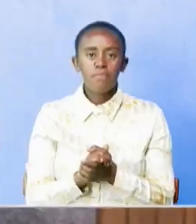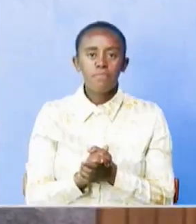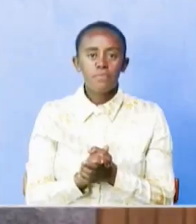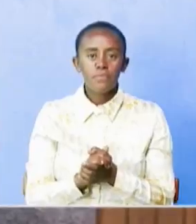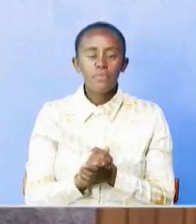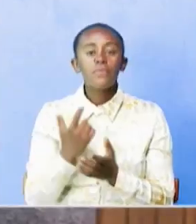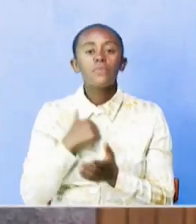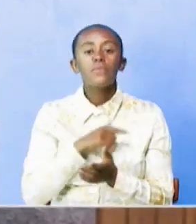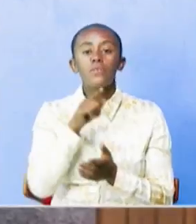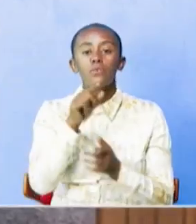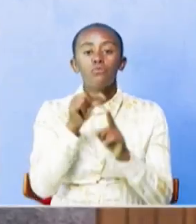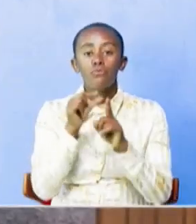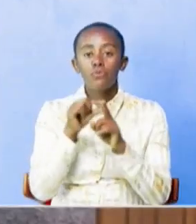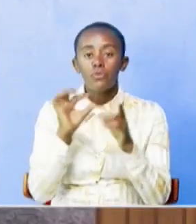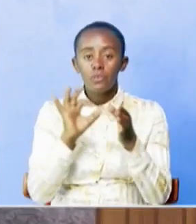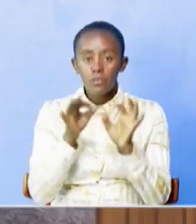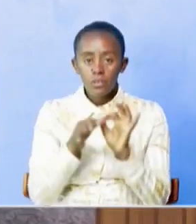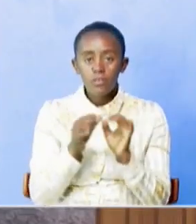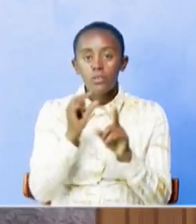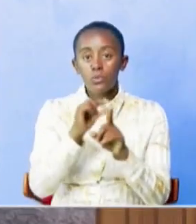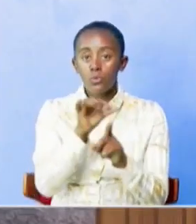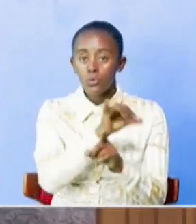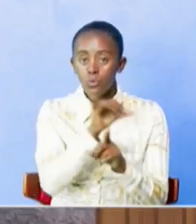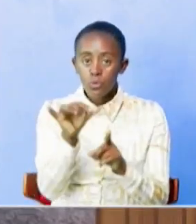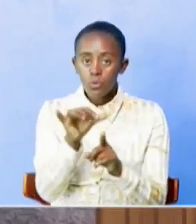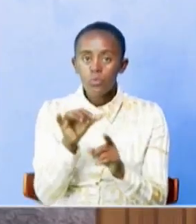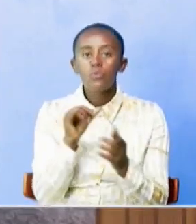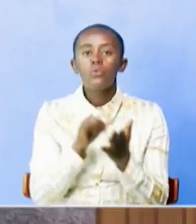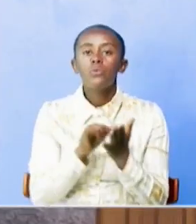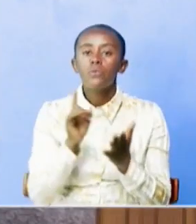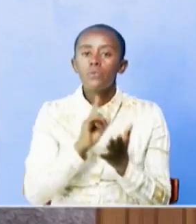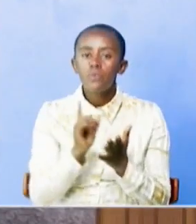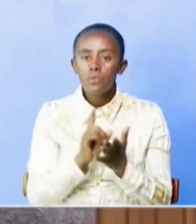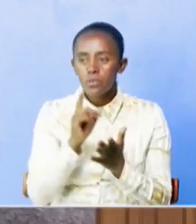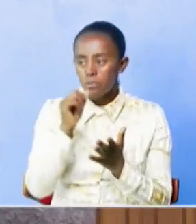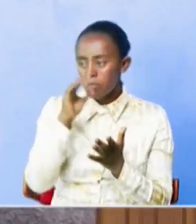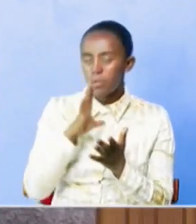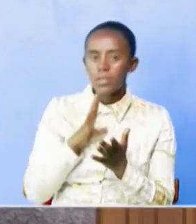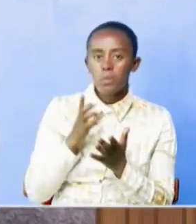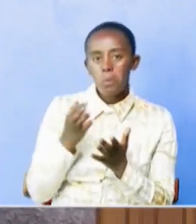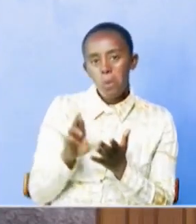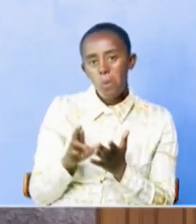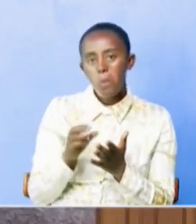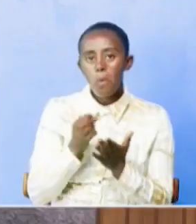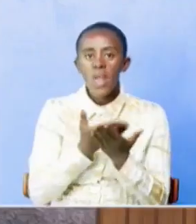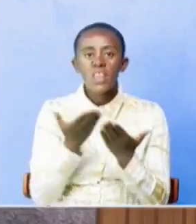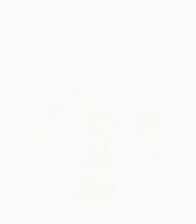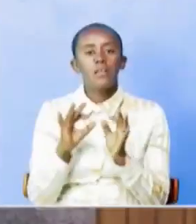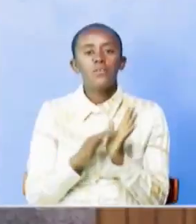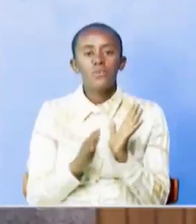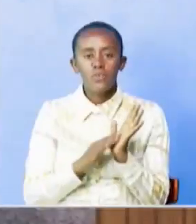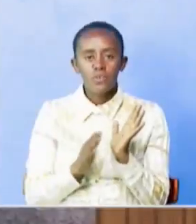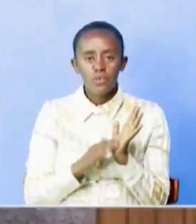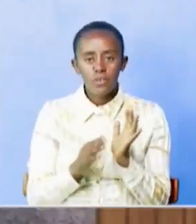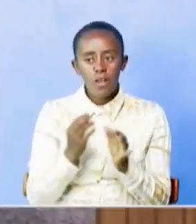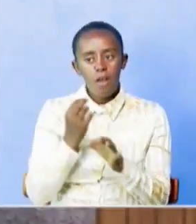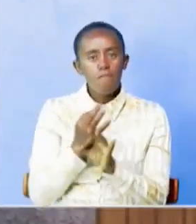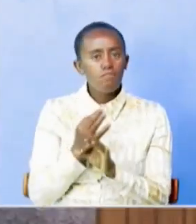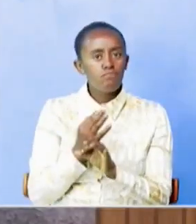We defined release as a word that is what? A person or a thing that is freed